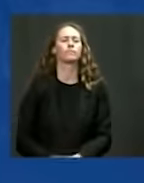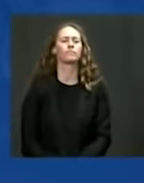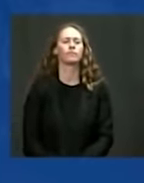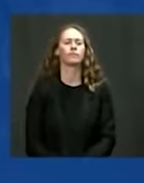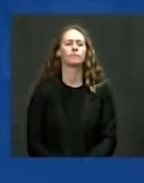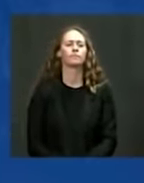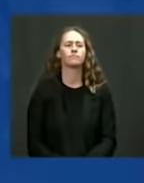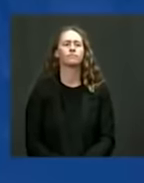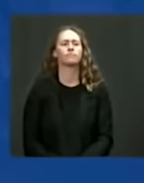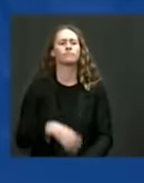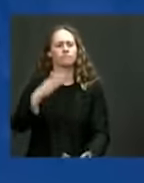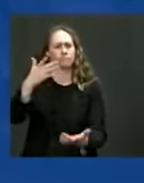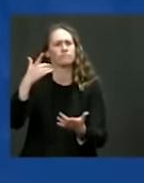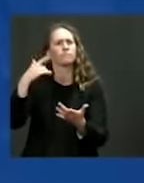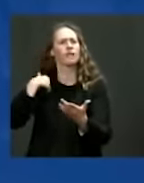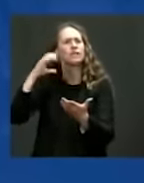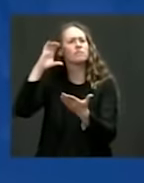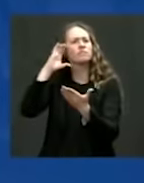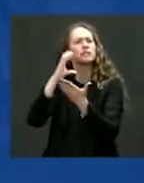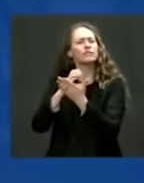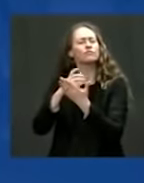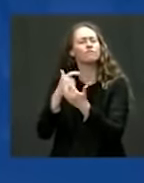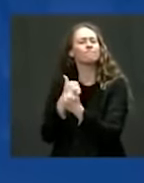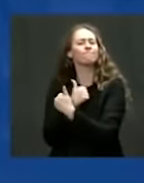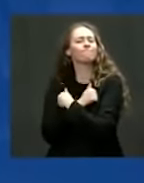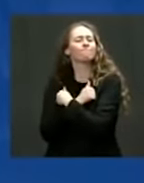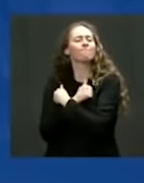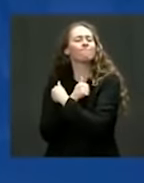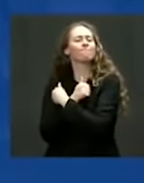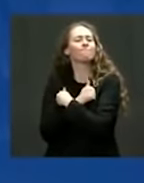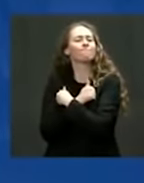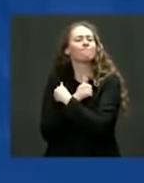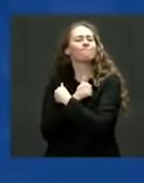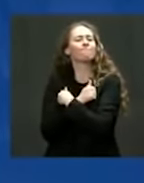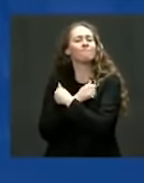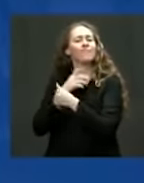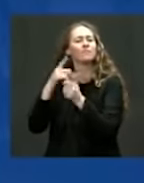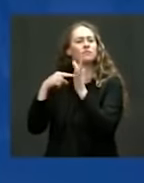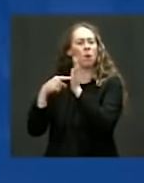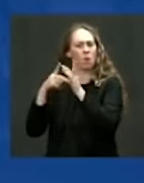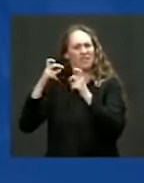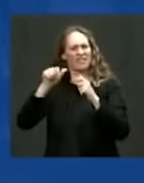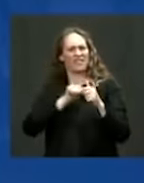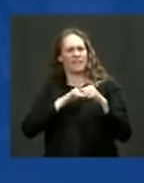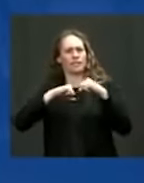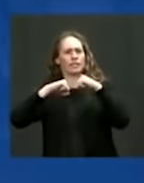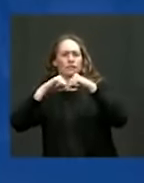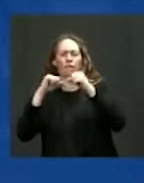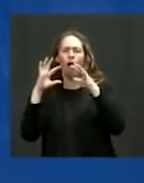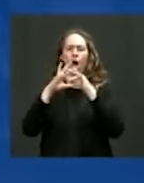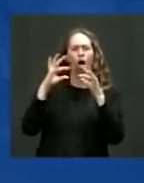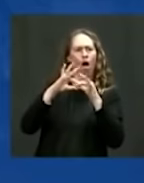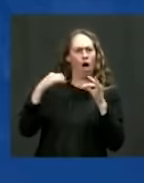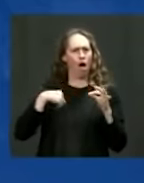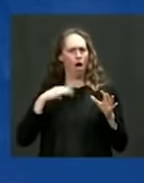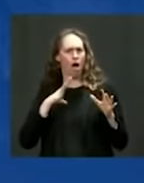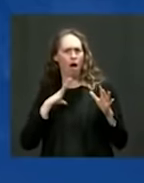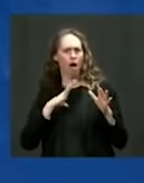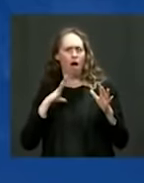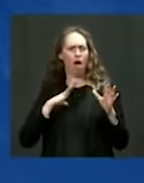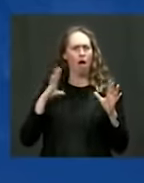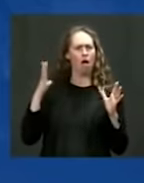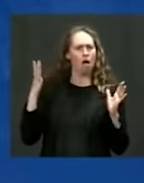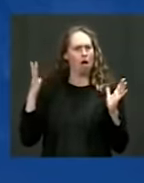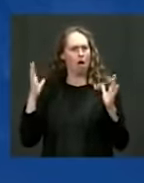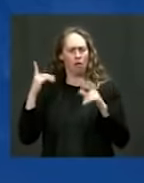you embracing him in his self-defense to say that these are commonplace kind of embraces that he made and the allegations against